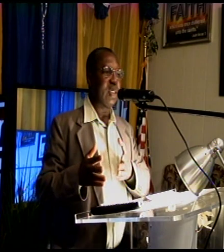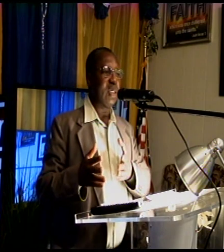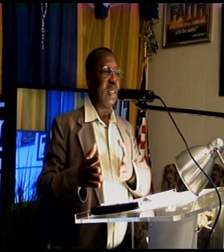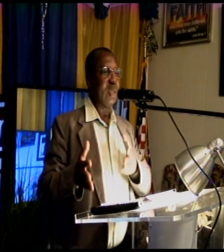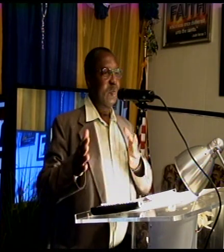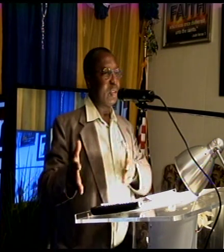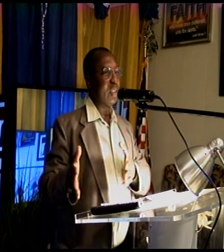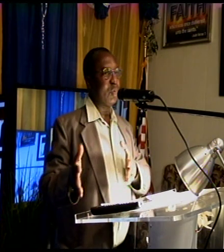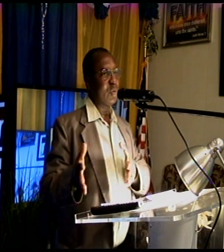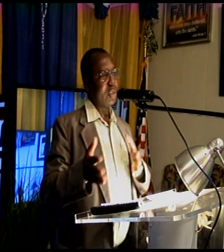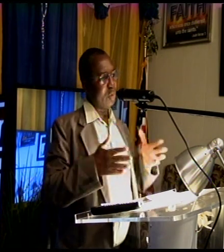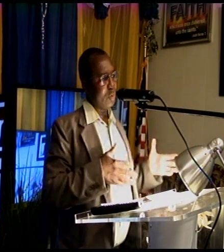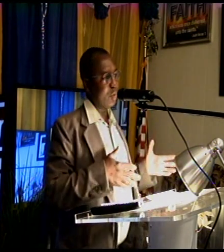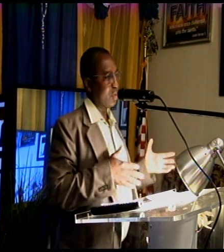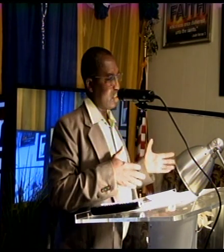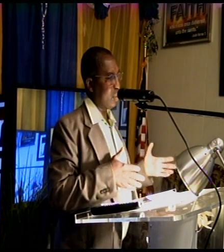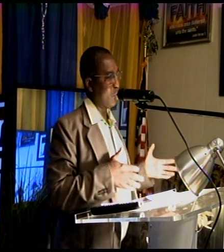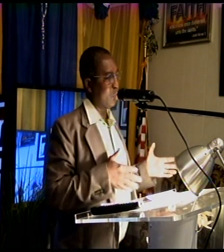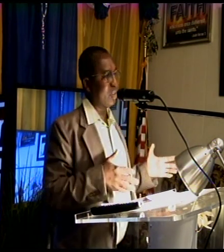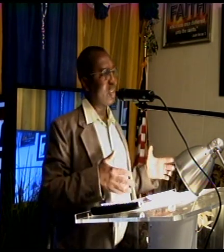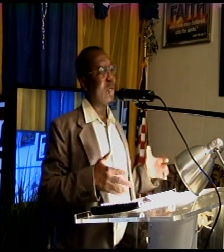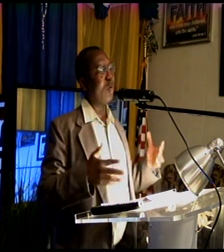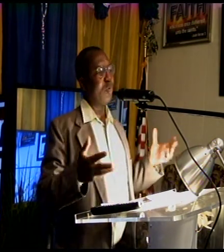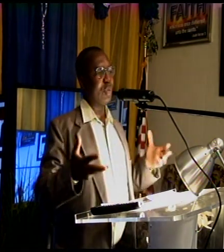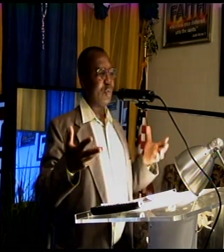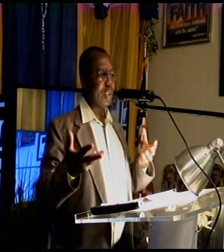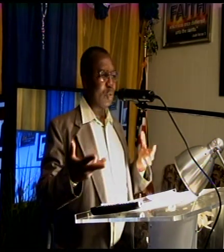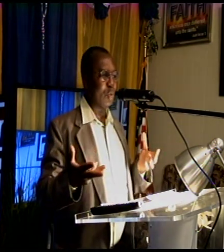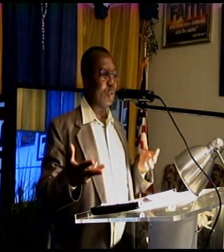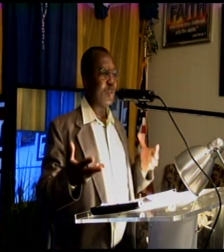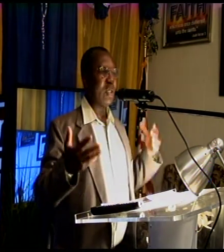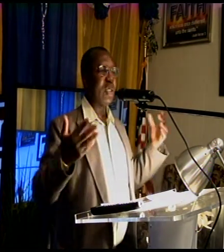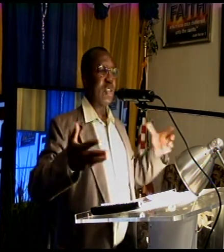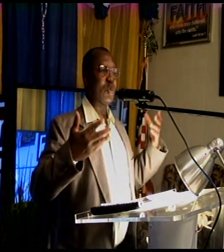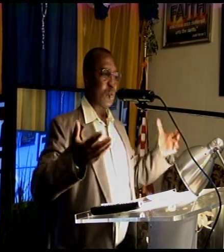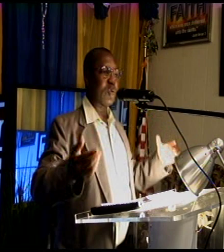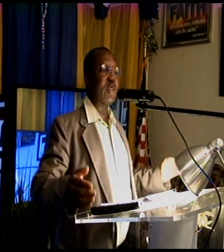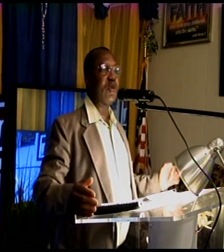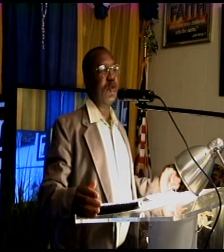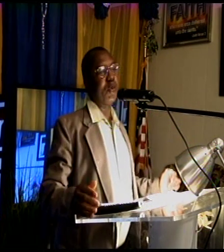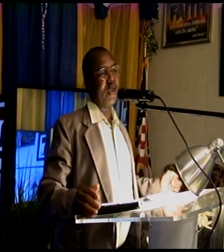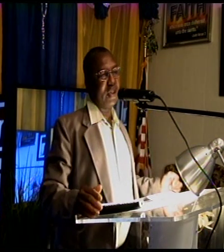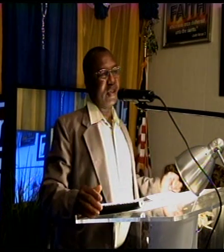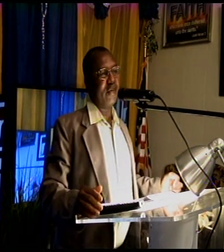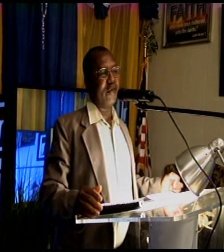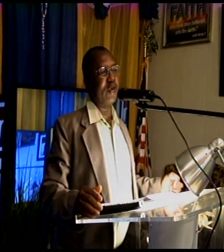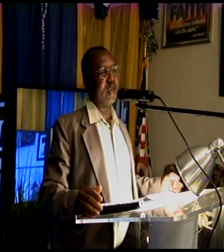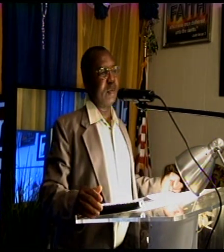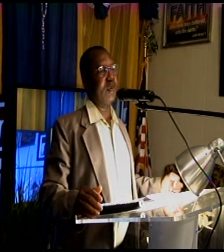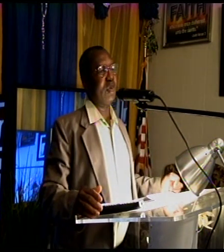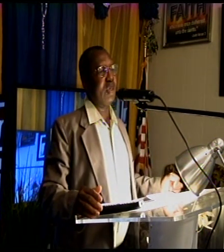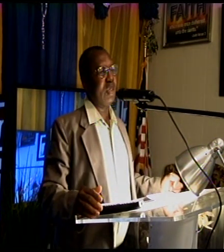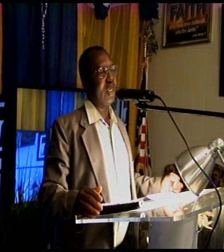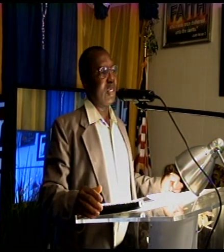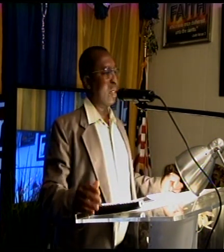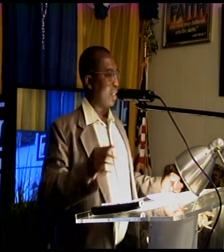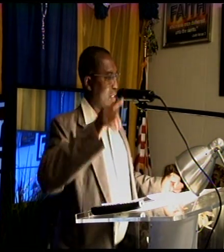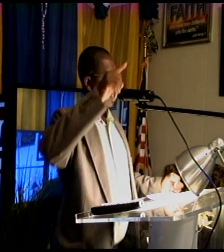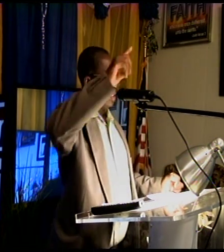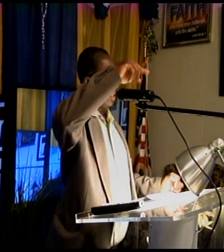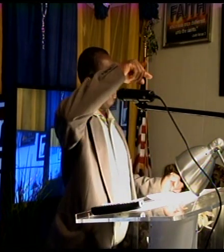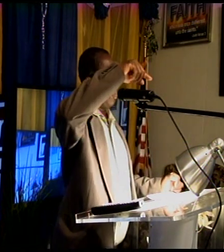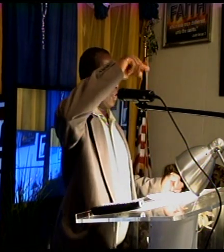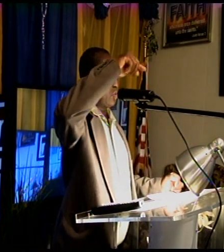Sunday, you see them on Sunday, you do not see them on Monday, all what we need to do is to continue to pray for them.